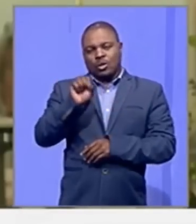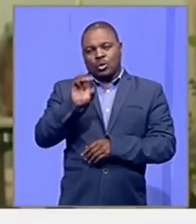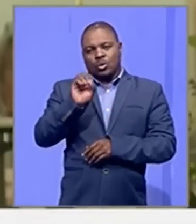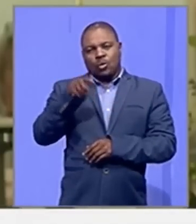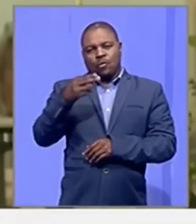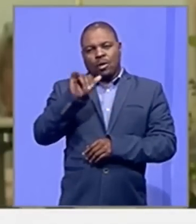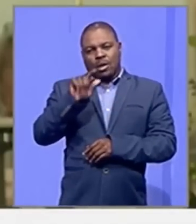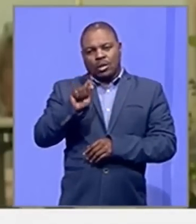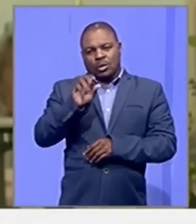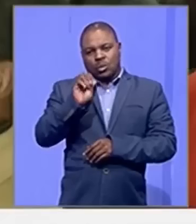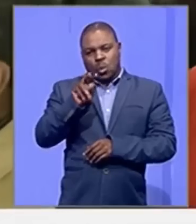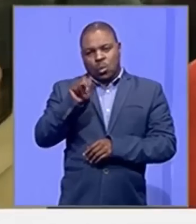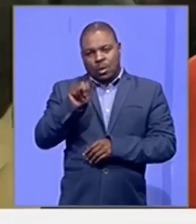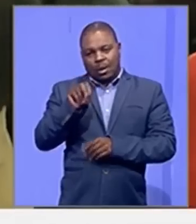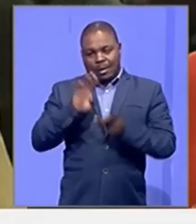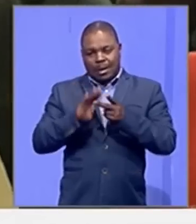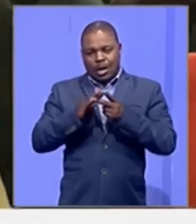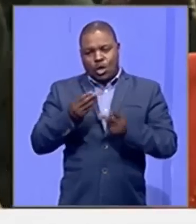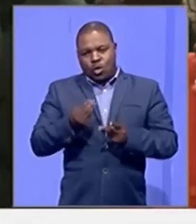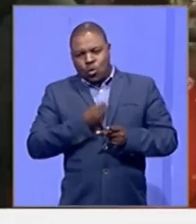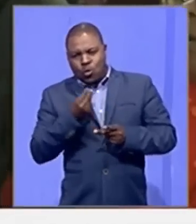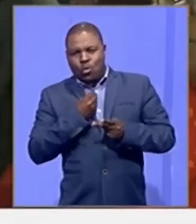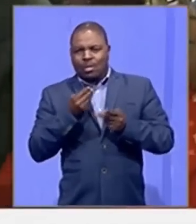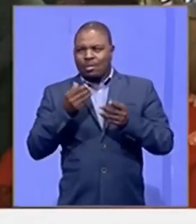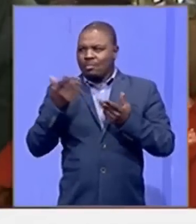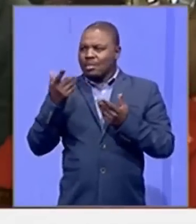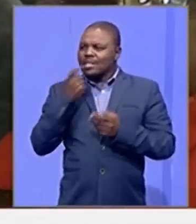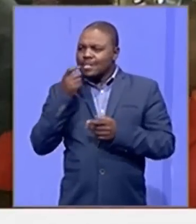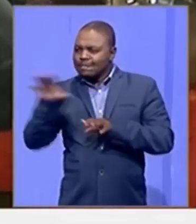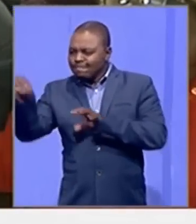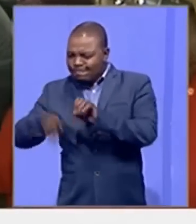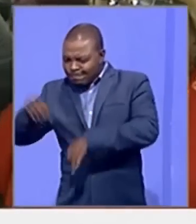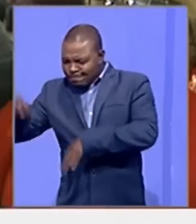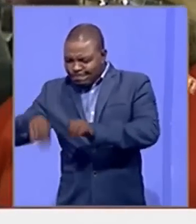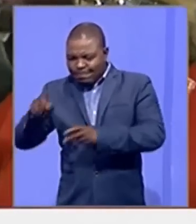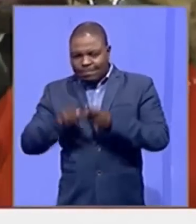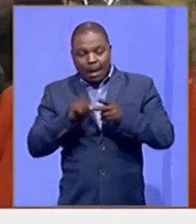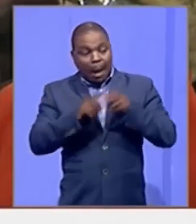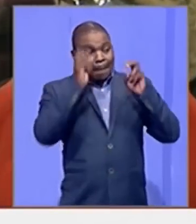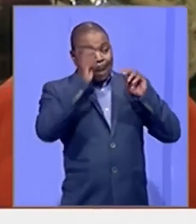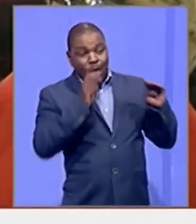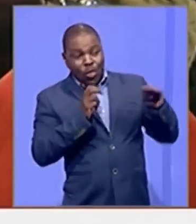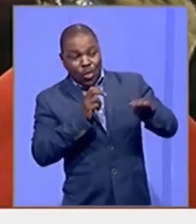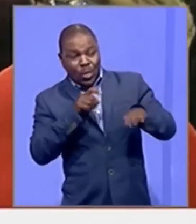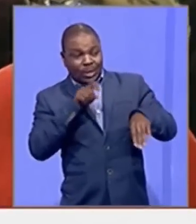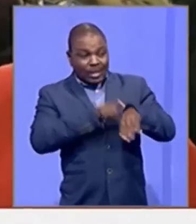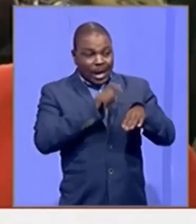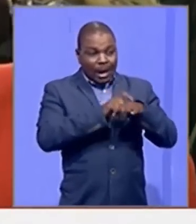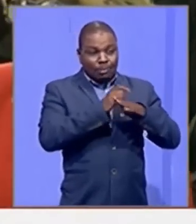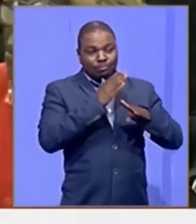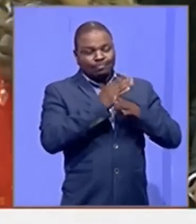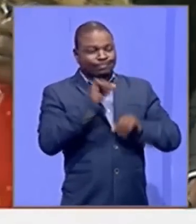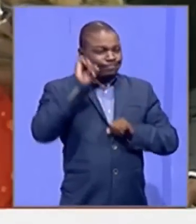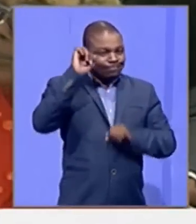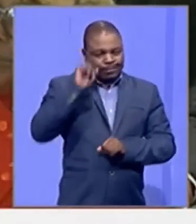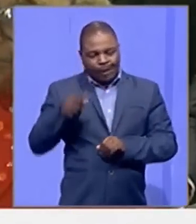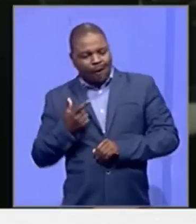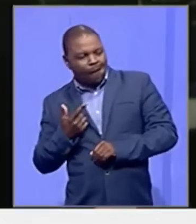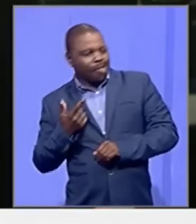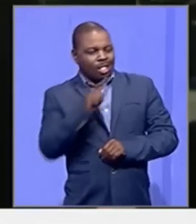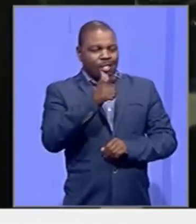ba bangwe ba bego ba kgoboketša maswika ao a bego a dirišwa go foša dipese nakong ya go se dumele le batho go